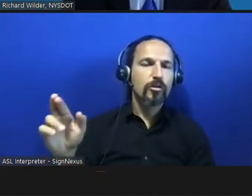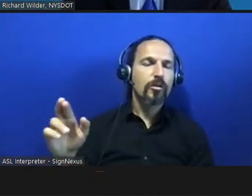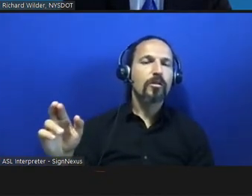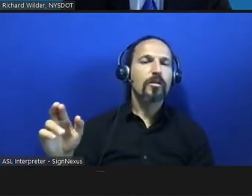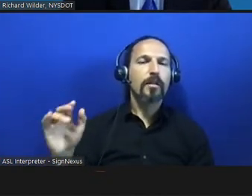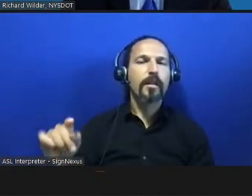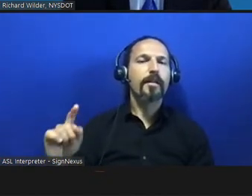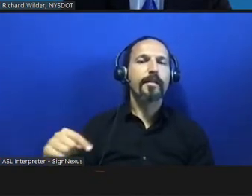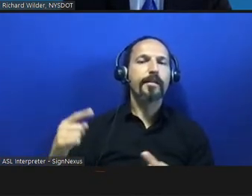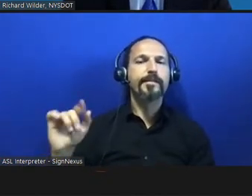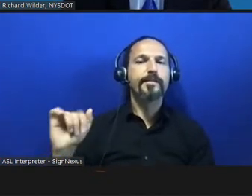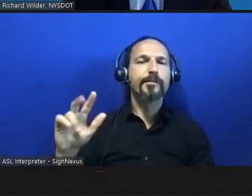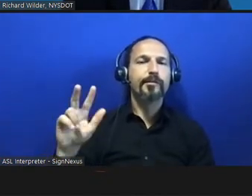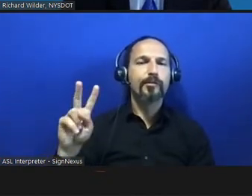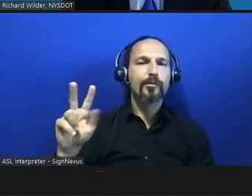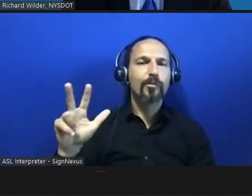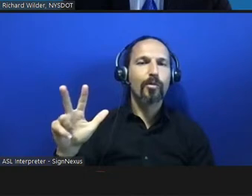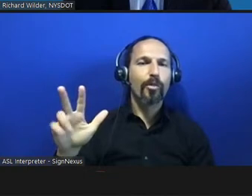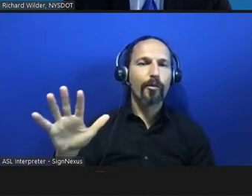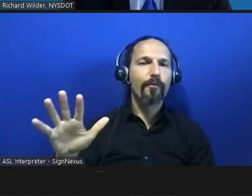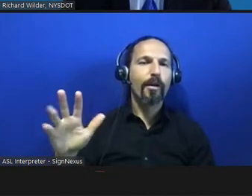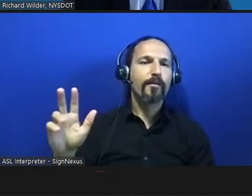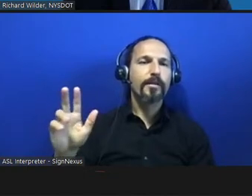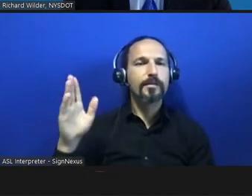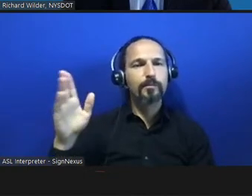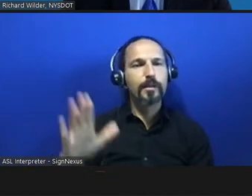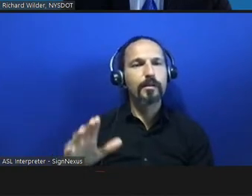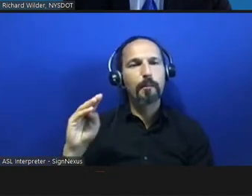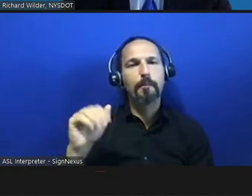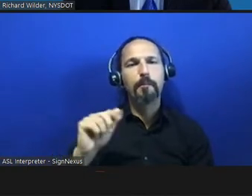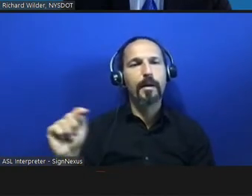235th speaker Matt bewley